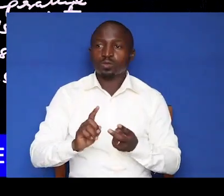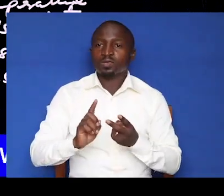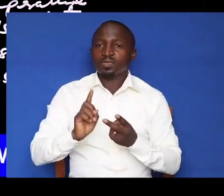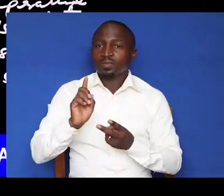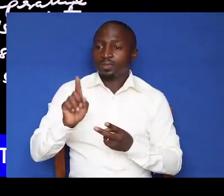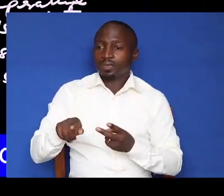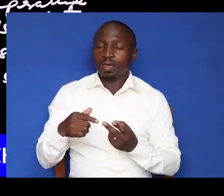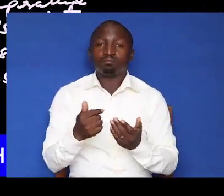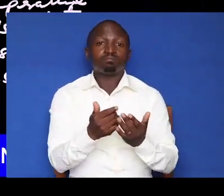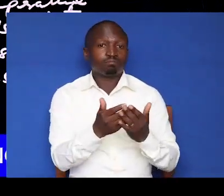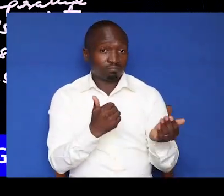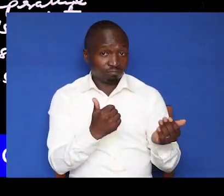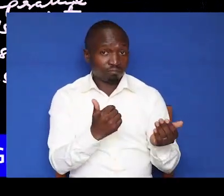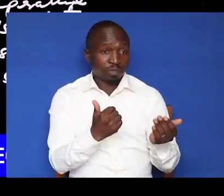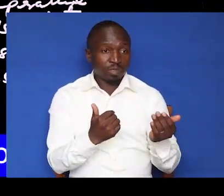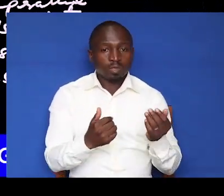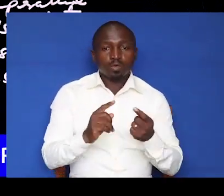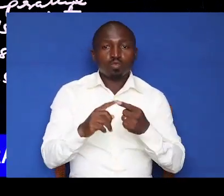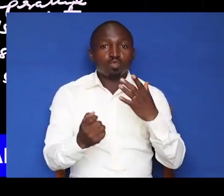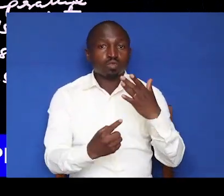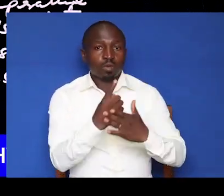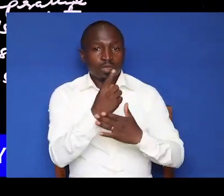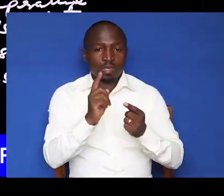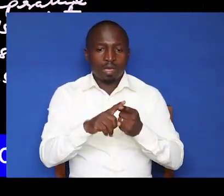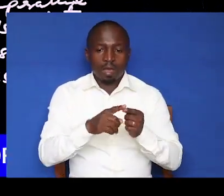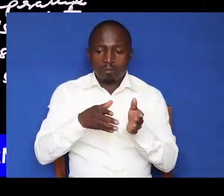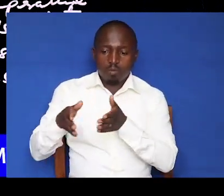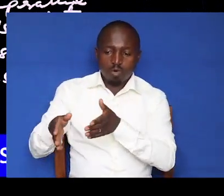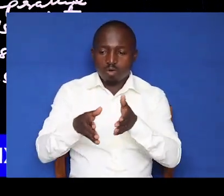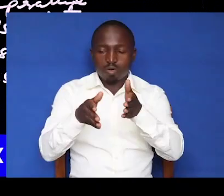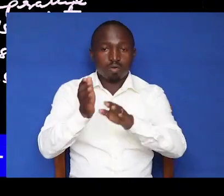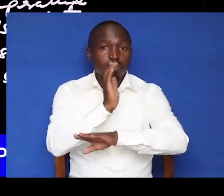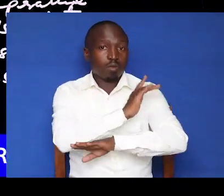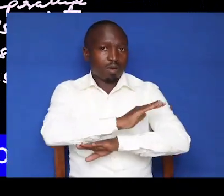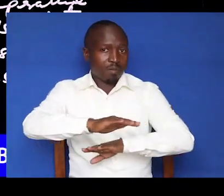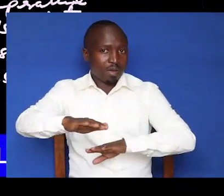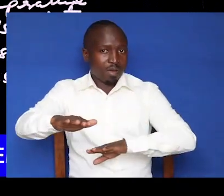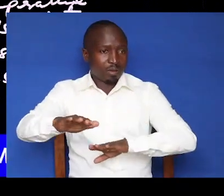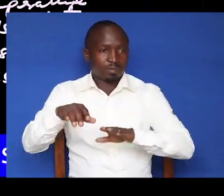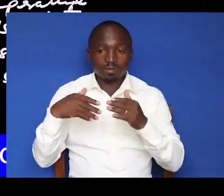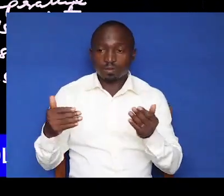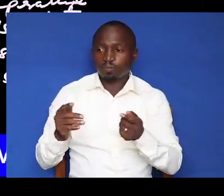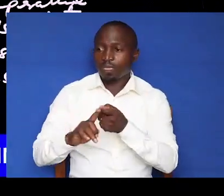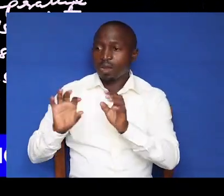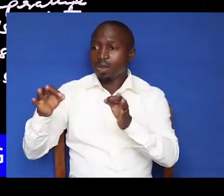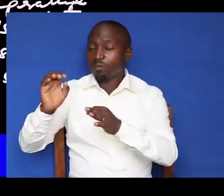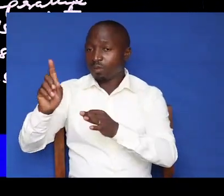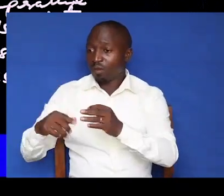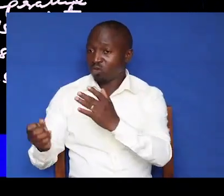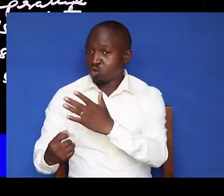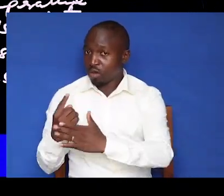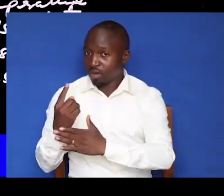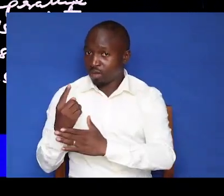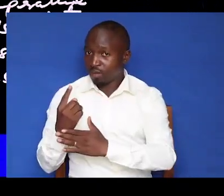determine the occurrence of ocean occurrence. It means nature and the occurrence of ocean occurrence